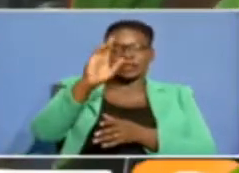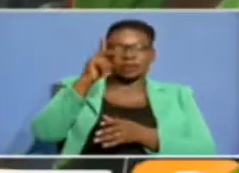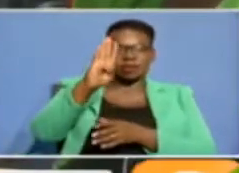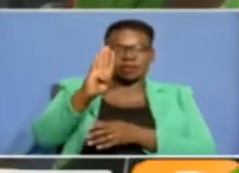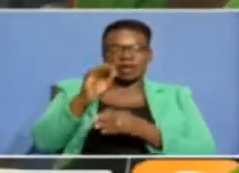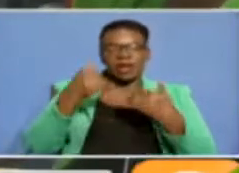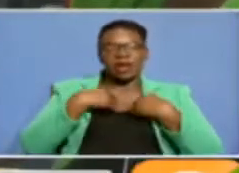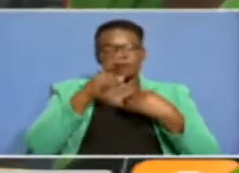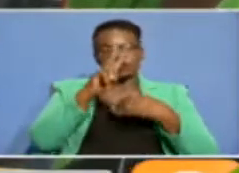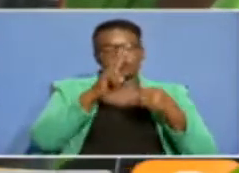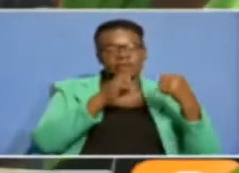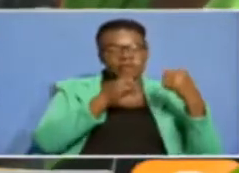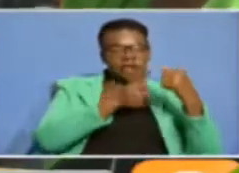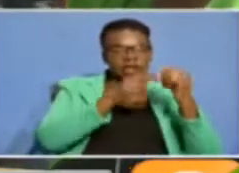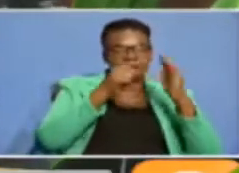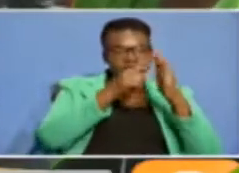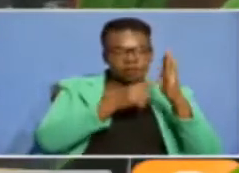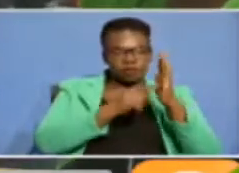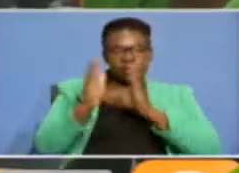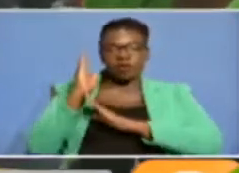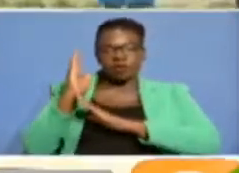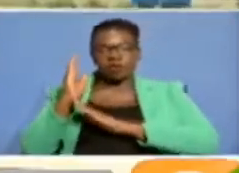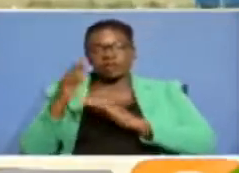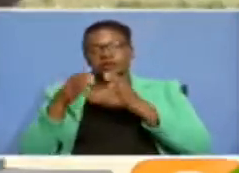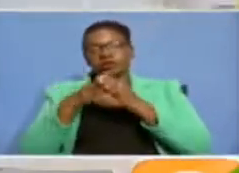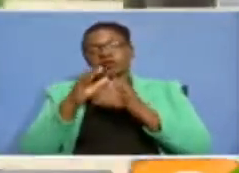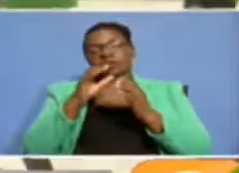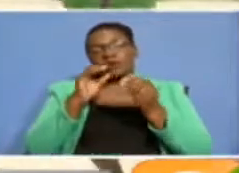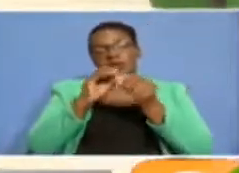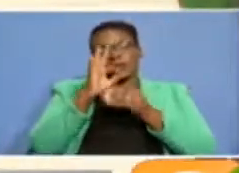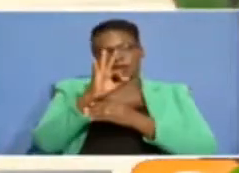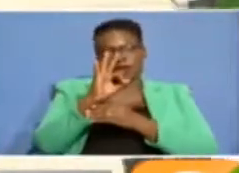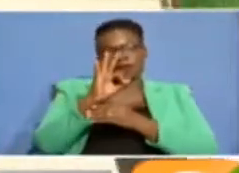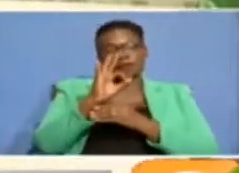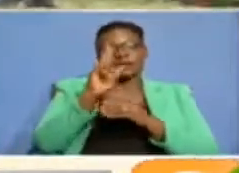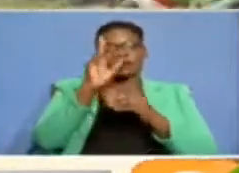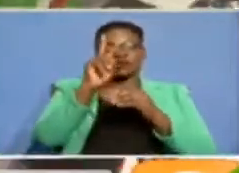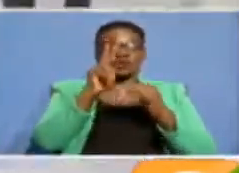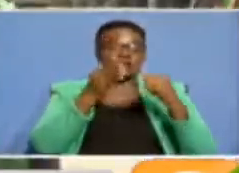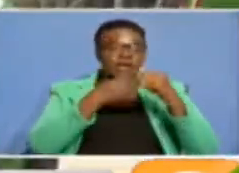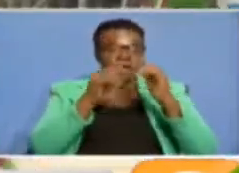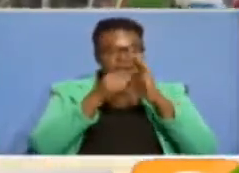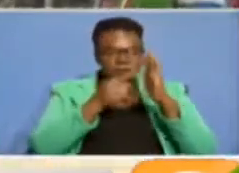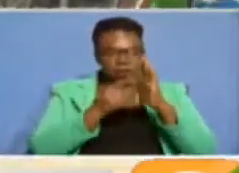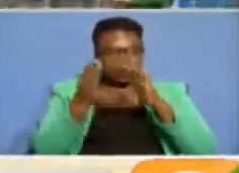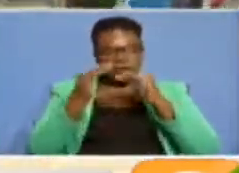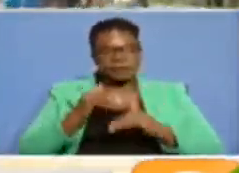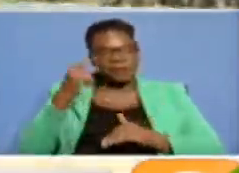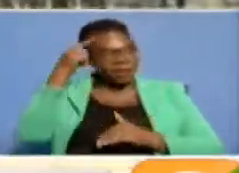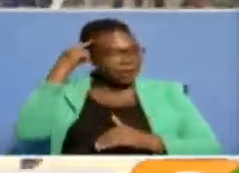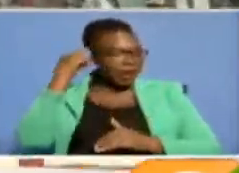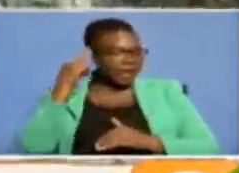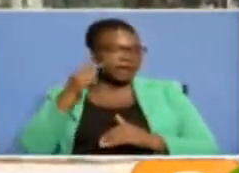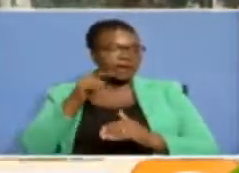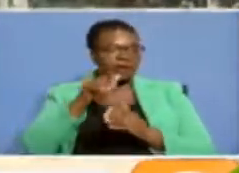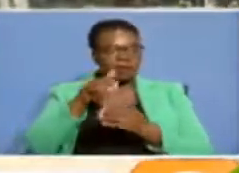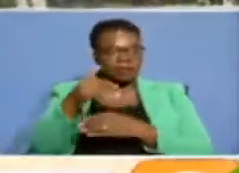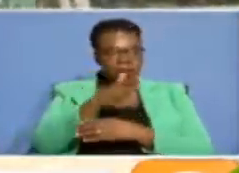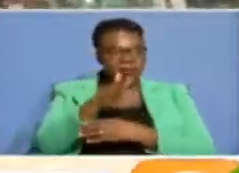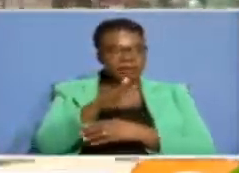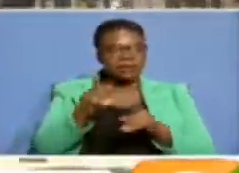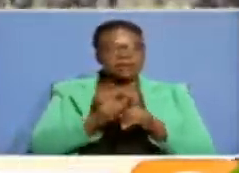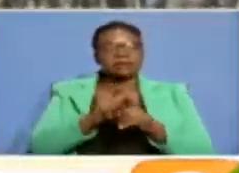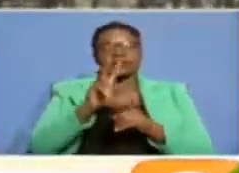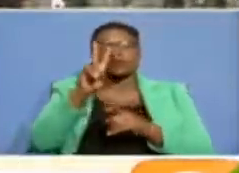have 29 points. Ulinzi Tigers are third with 28 points, as defending champions Black Mamba sit in fourth, 7 points behind the